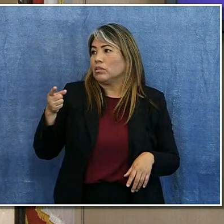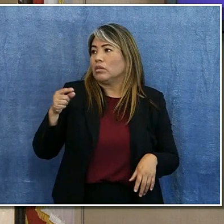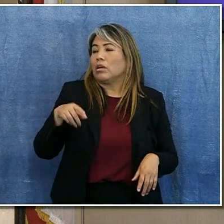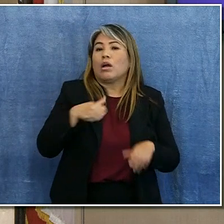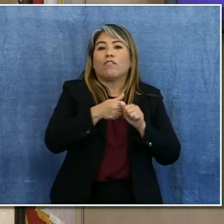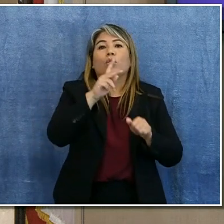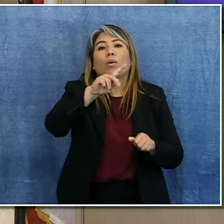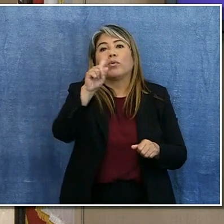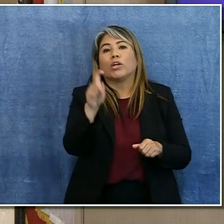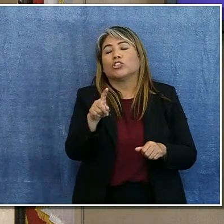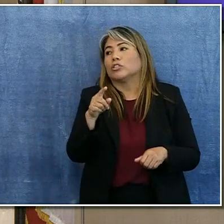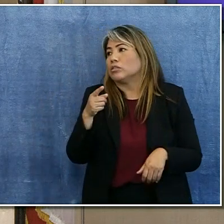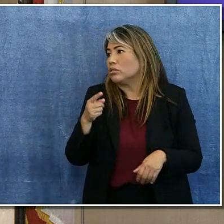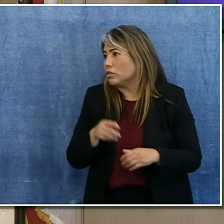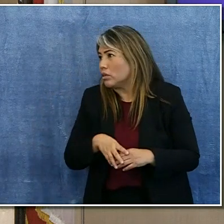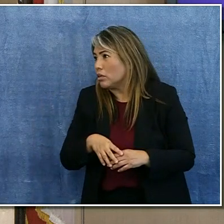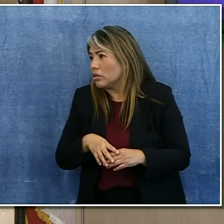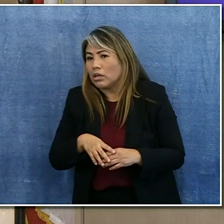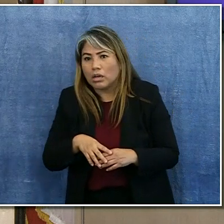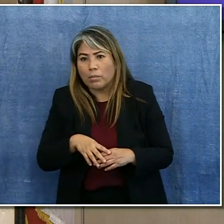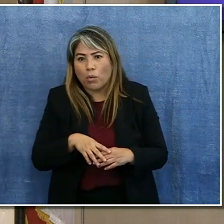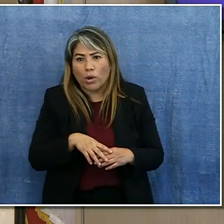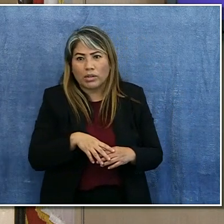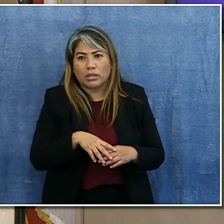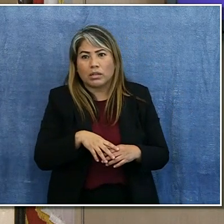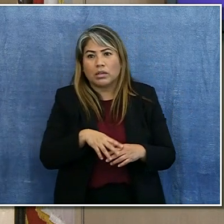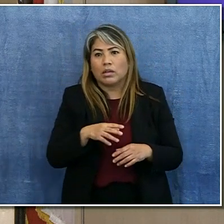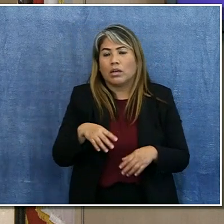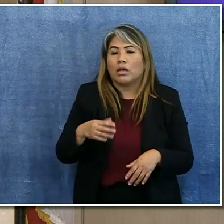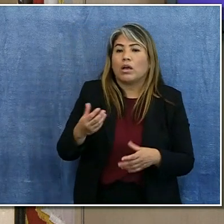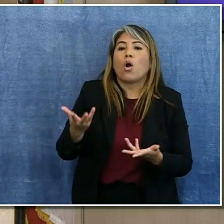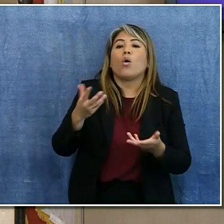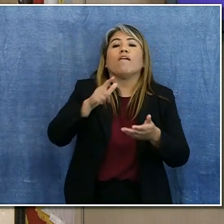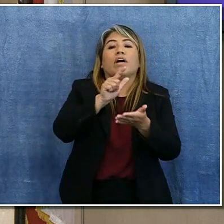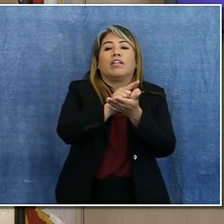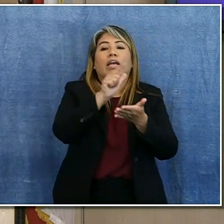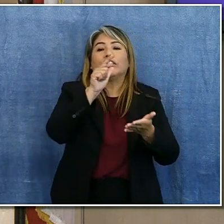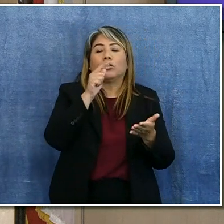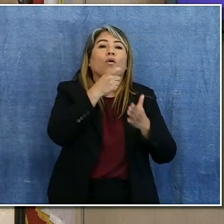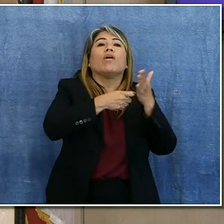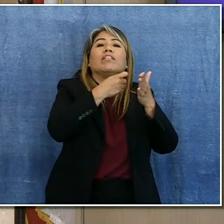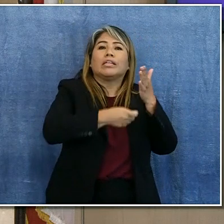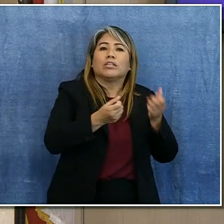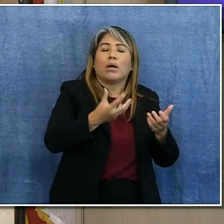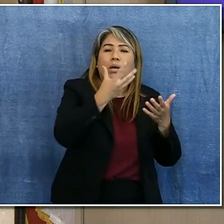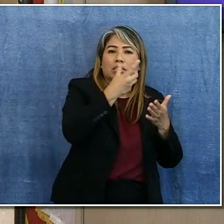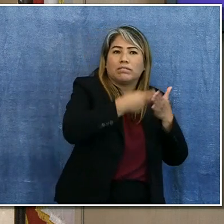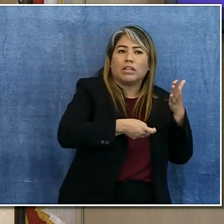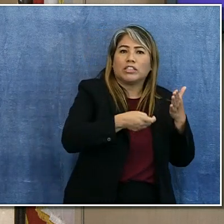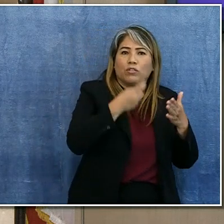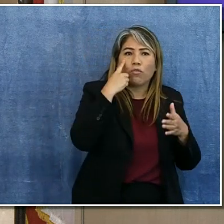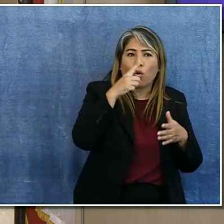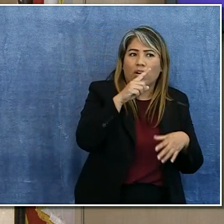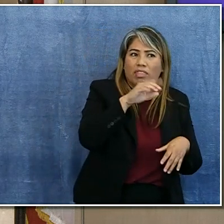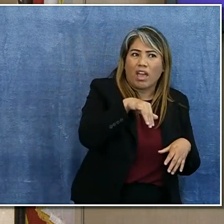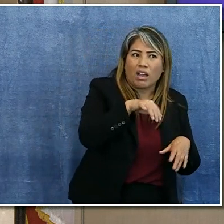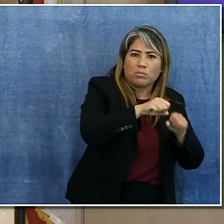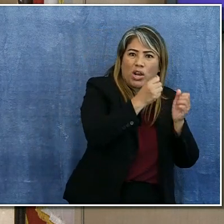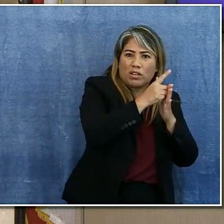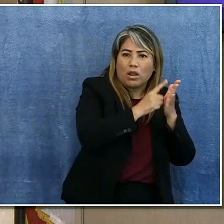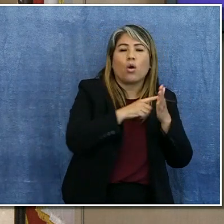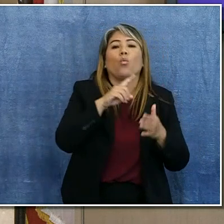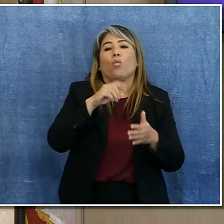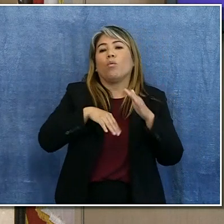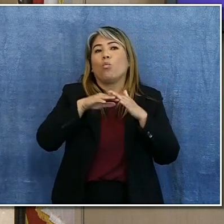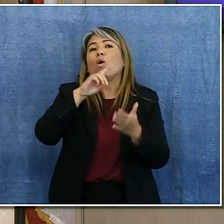her follow-up question is how much will the fines cost? The fines for violation of the public health order are $1,000 per instance. Then the